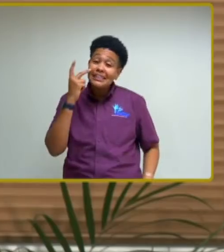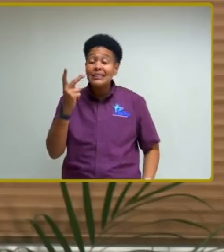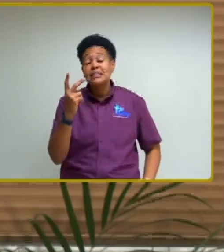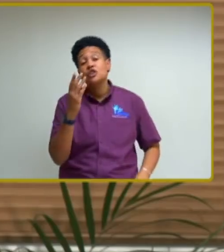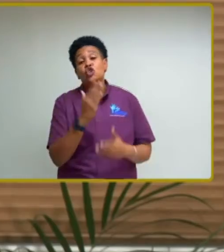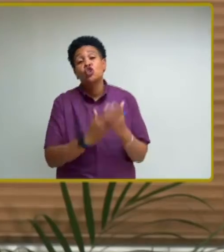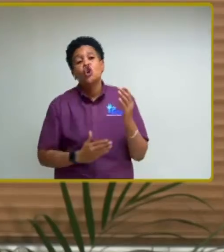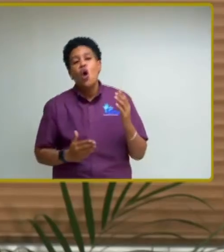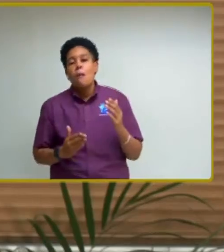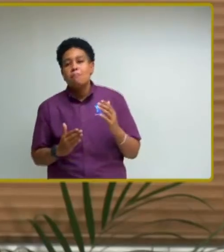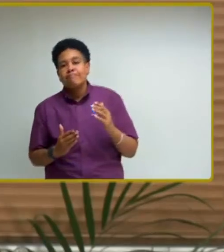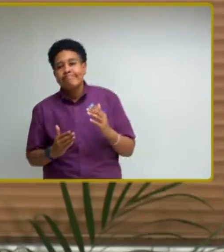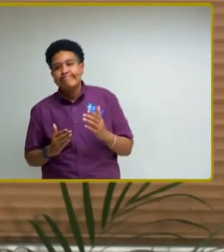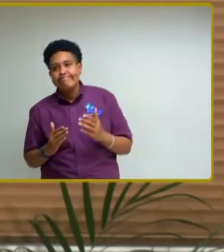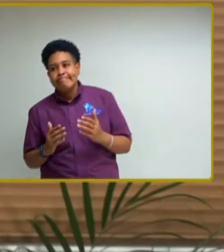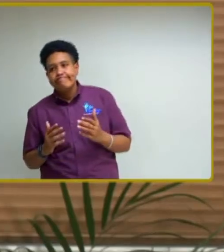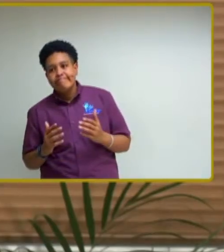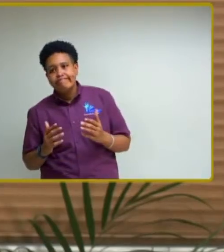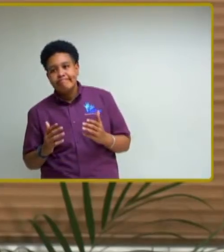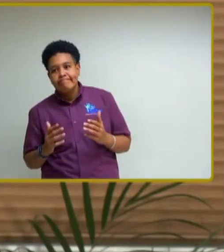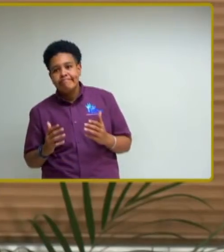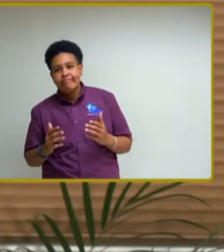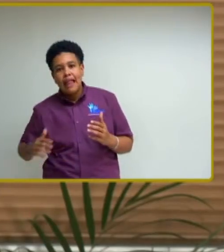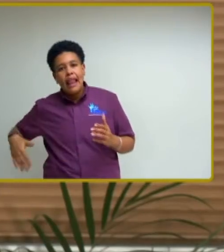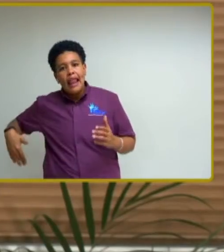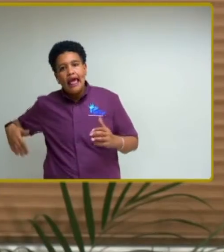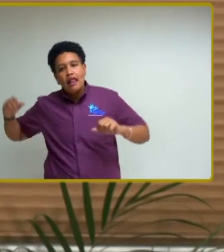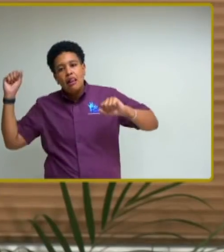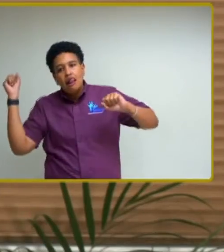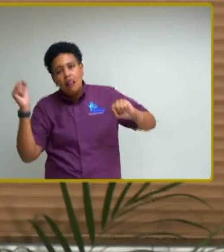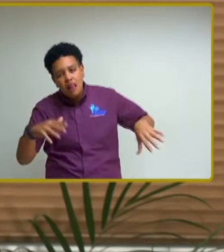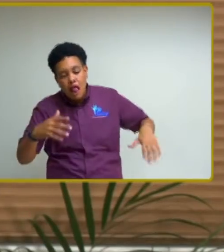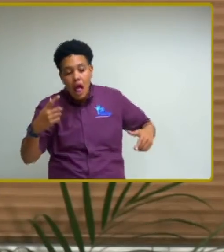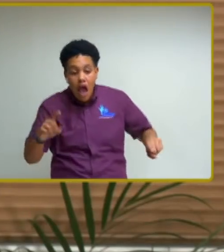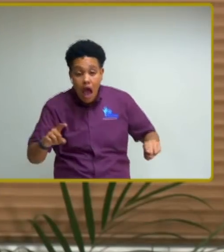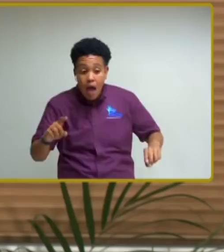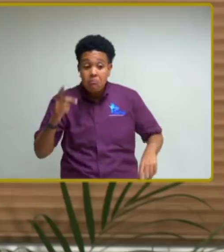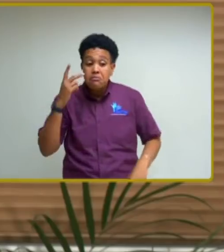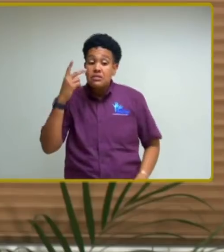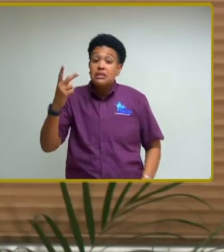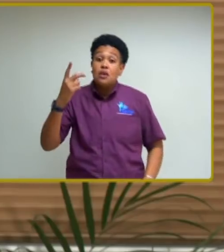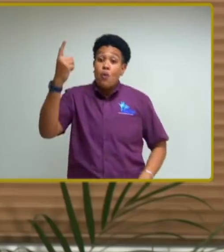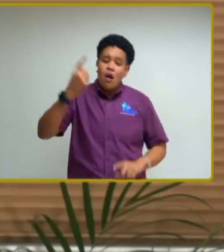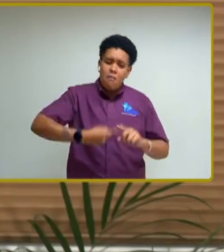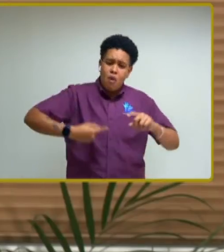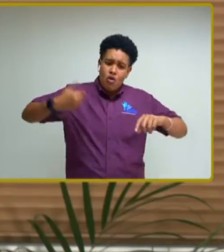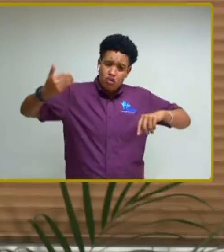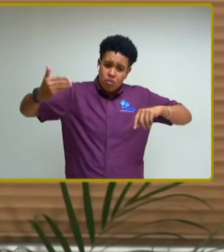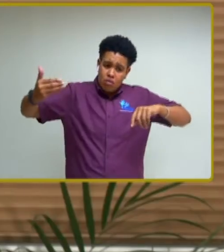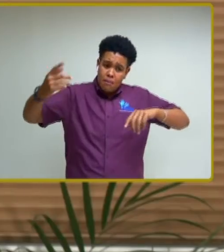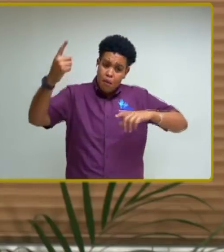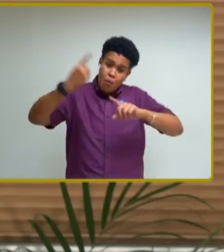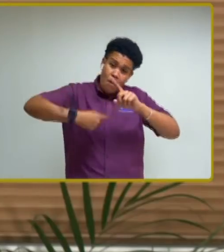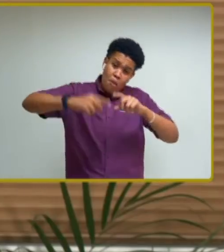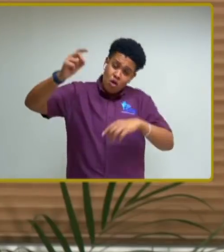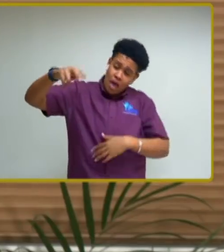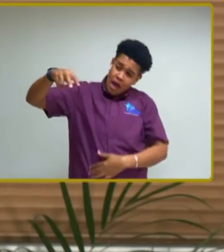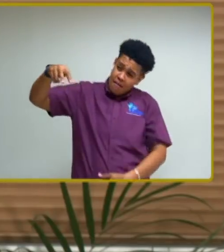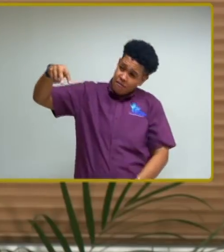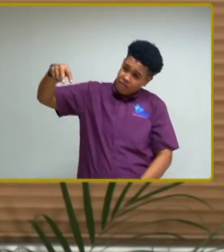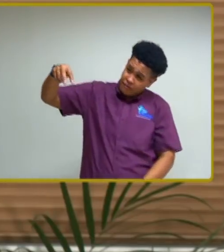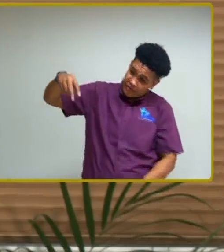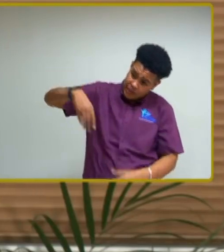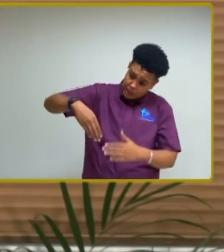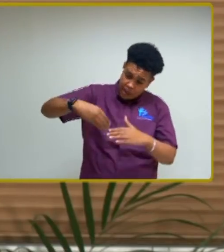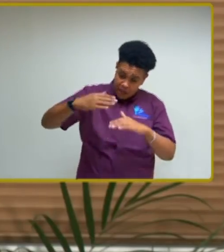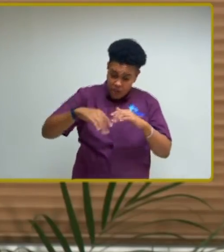some fallout in terms of late delivery, certainly over the next month, perhaps even month and a half,